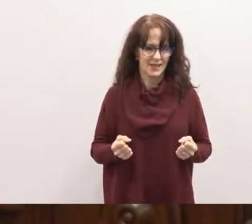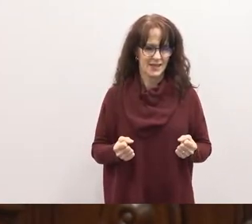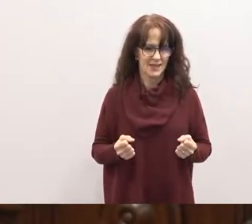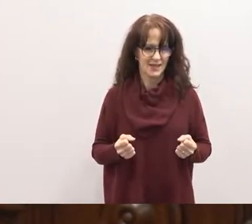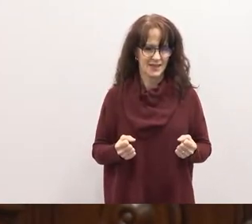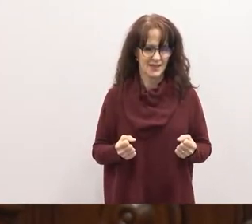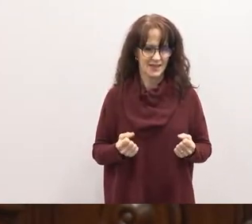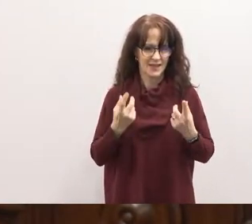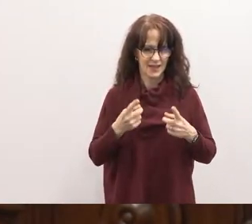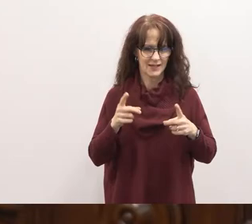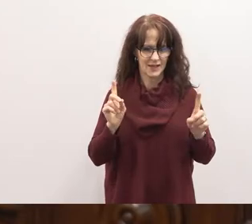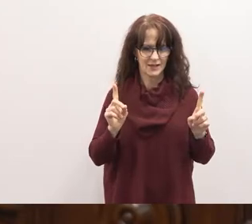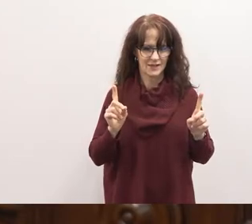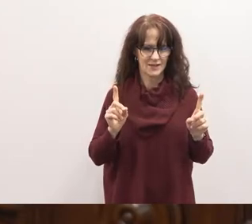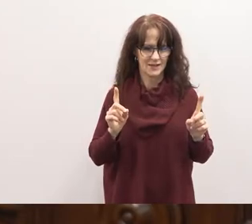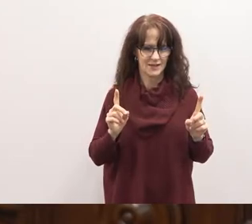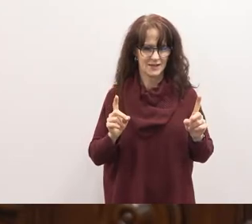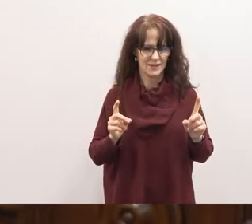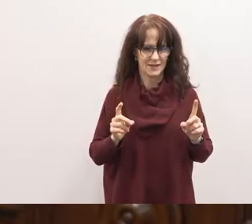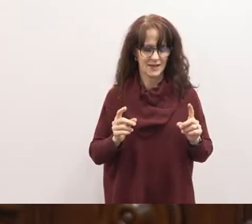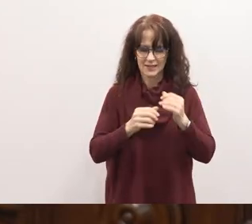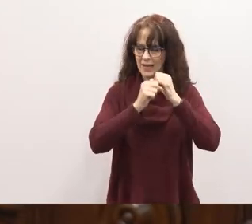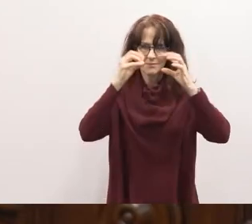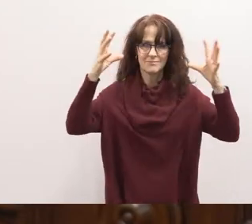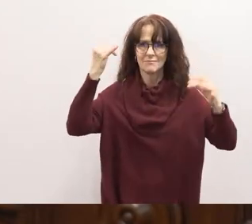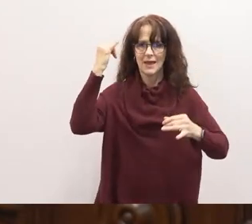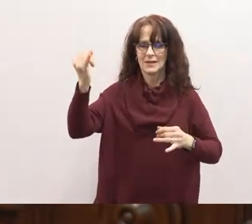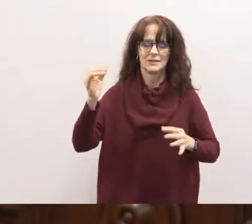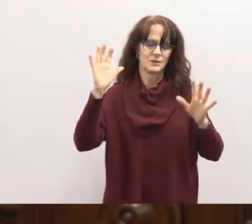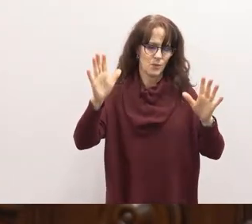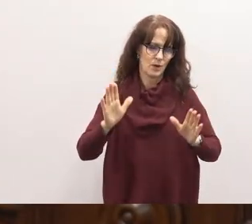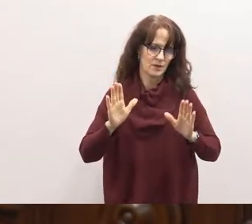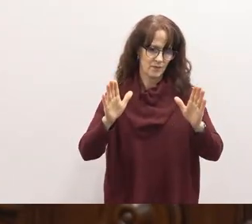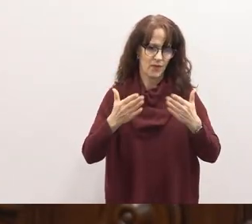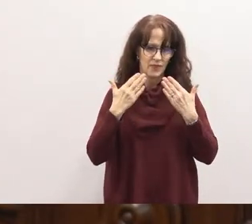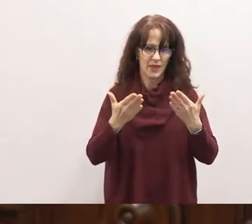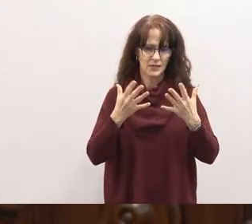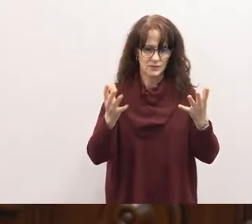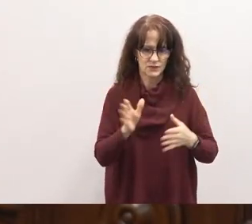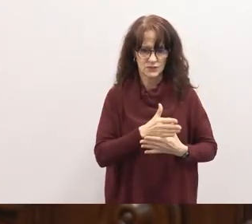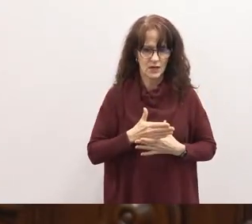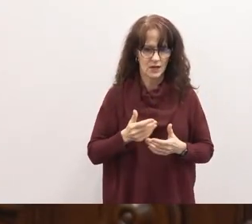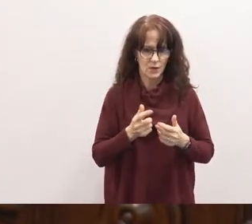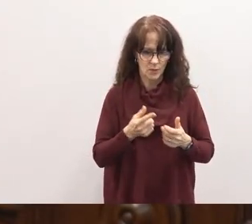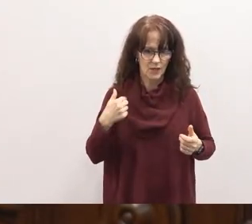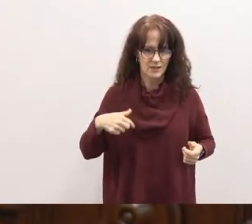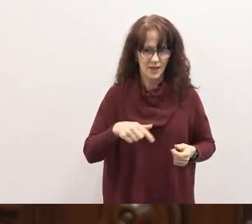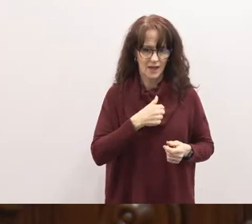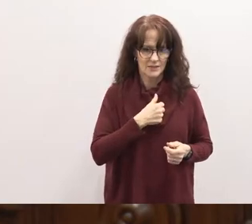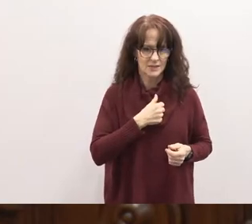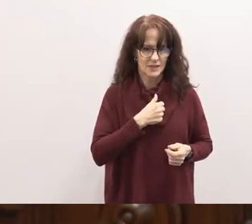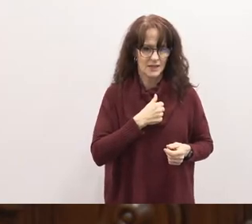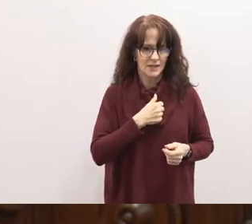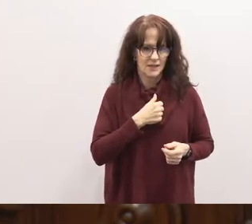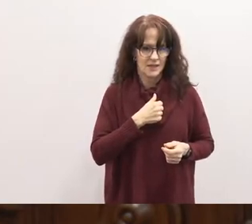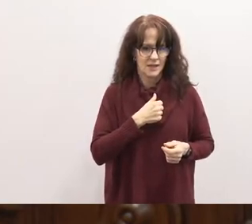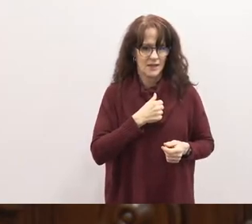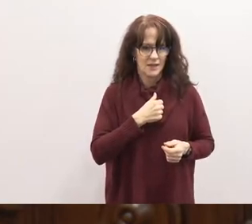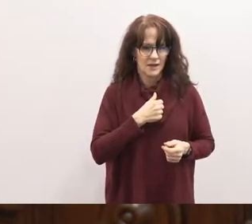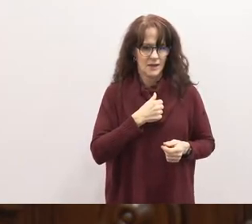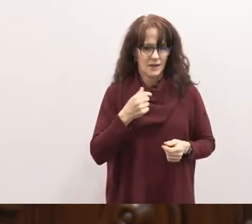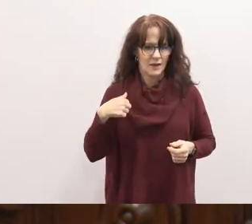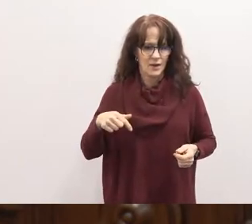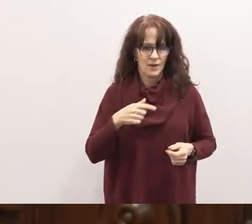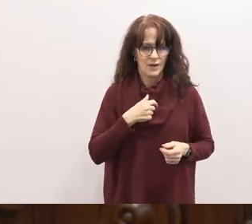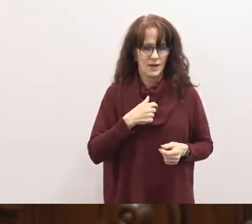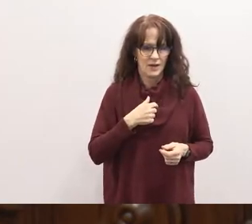so accomplished. I can't even imagine, it's just so wonderful. But thank you for sharing that with us, because we